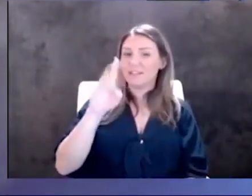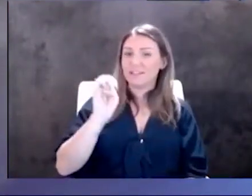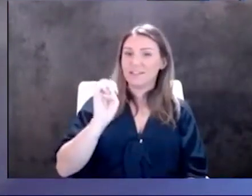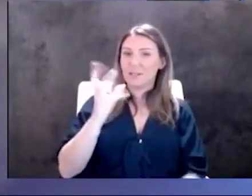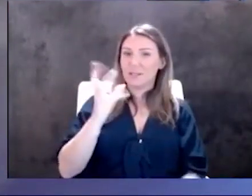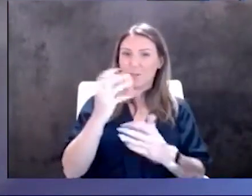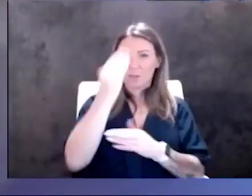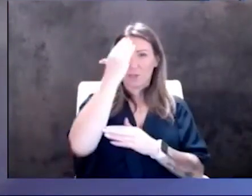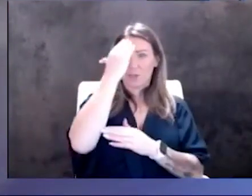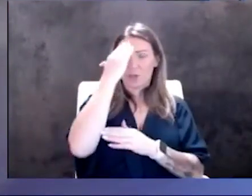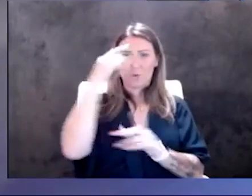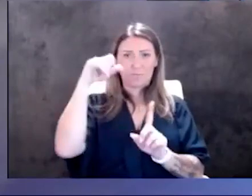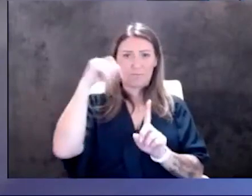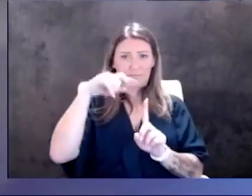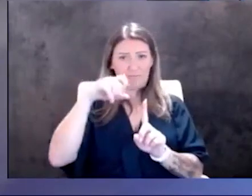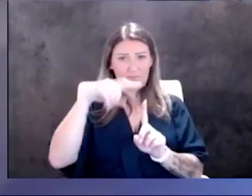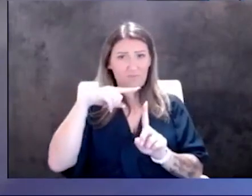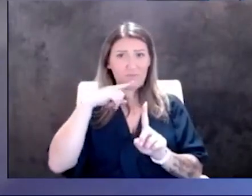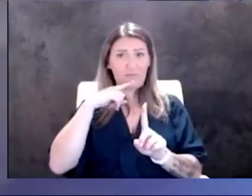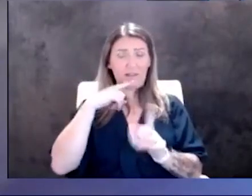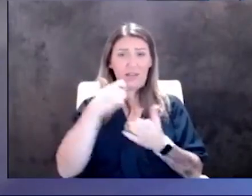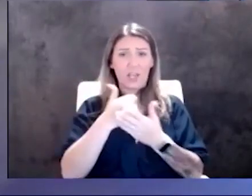for spondylosis?